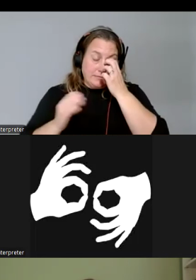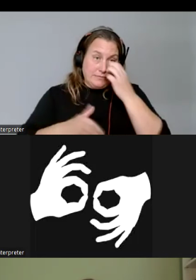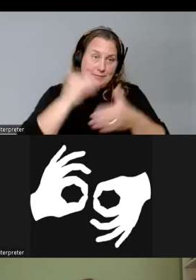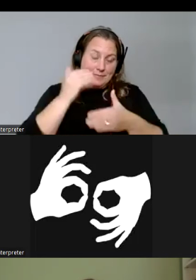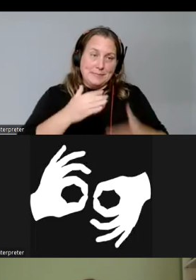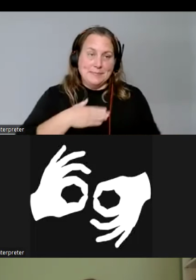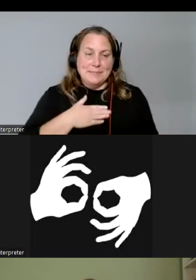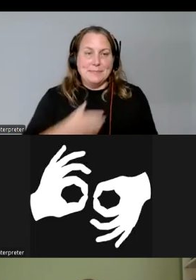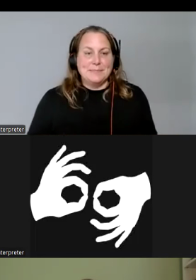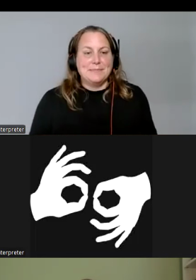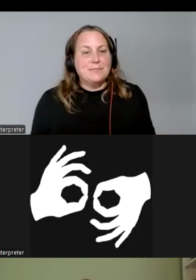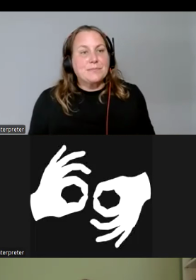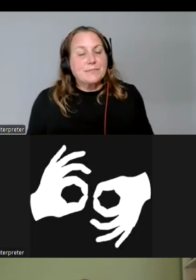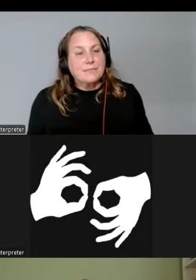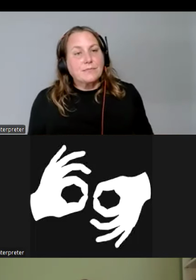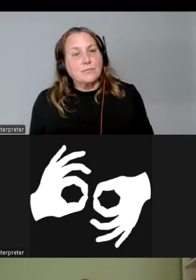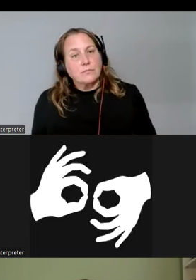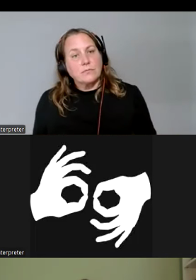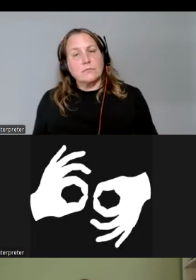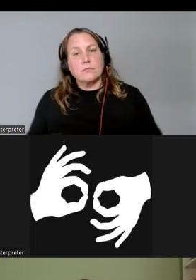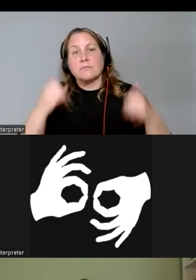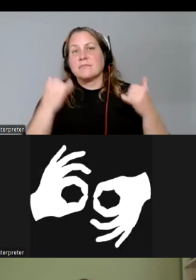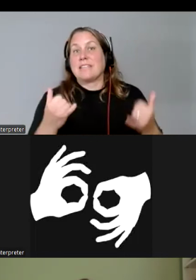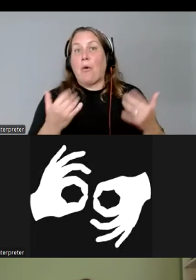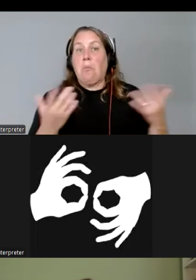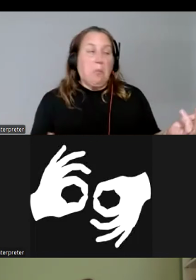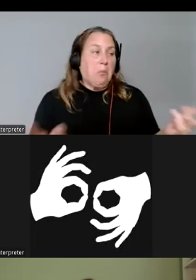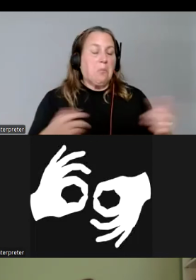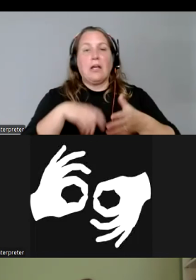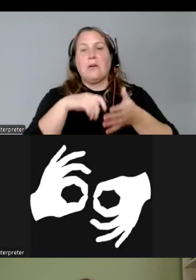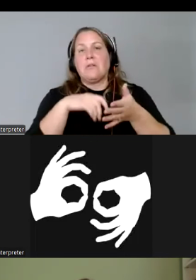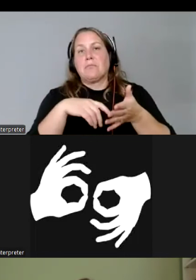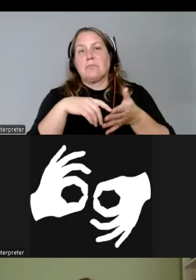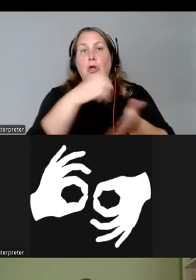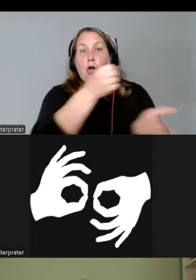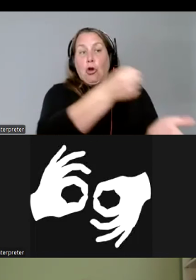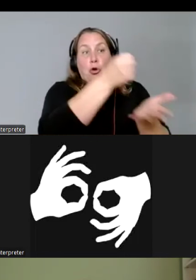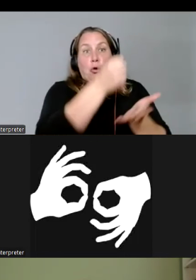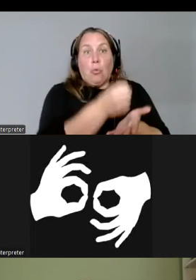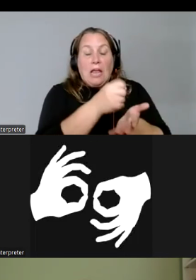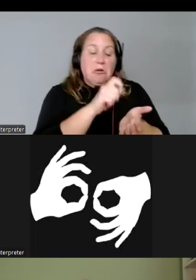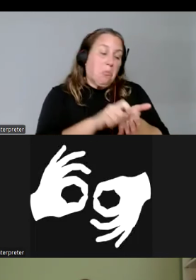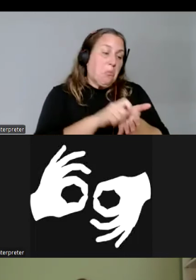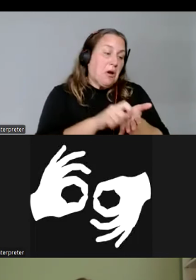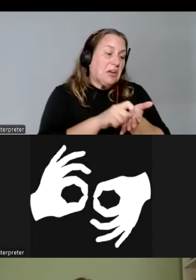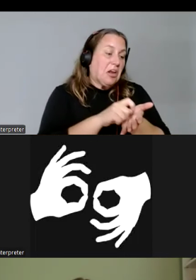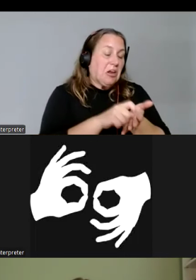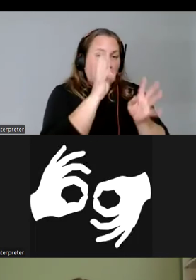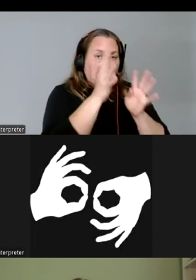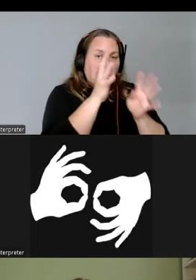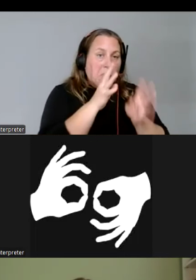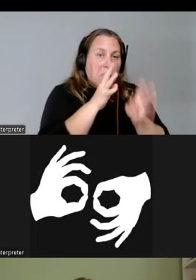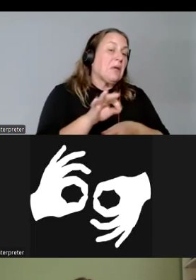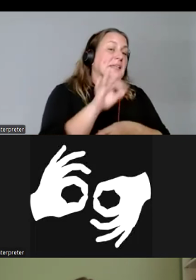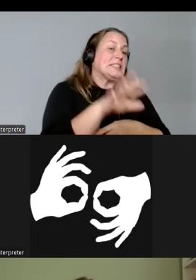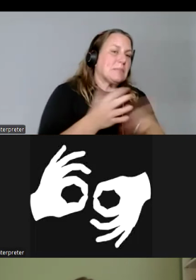All right, so let's talk about grant writing tips. Of course, it's not possible to cover all the grant writing